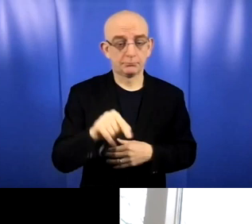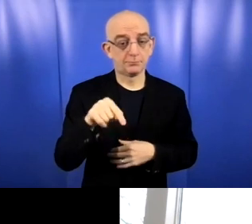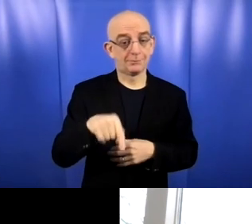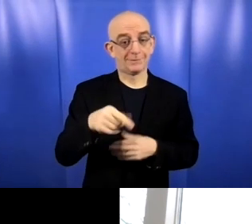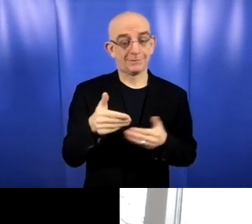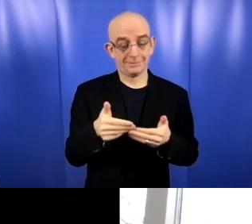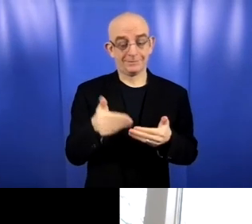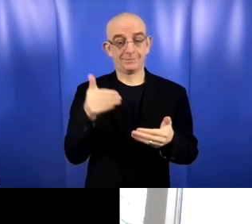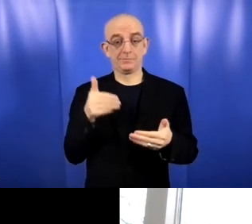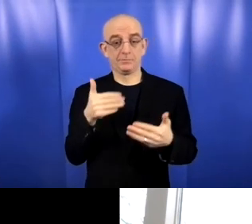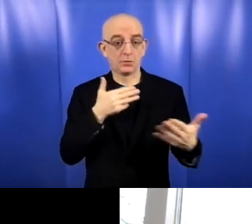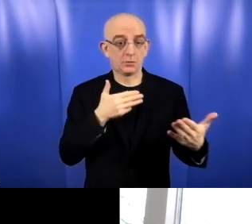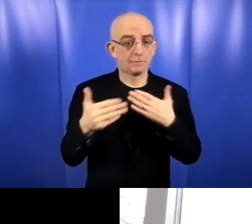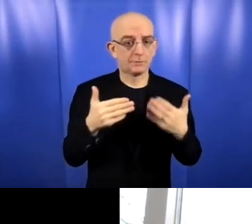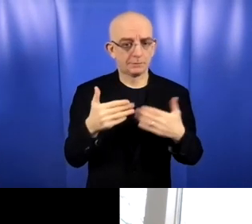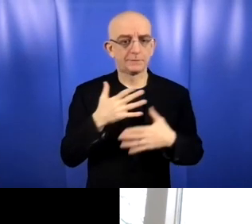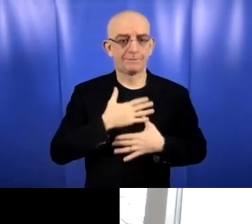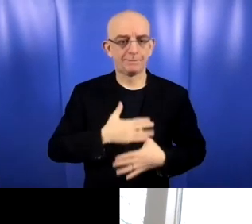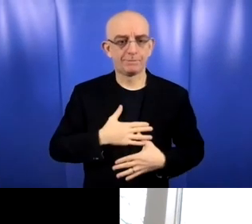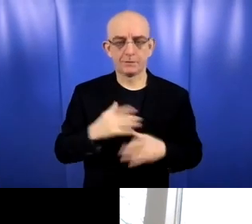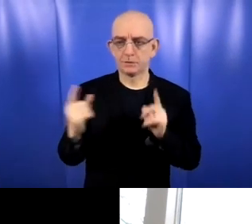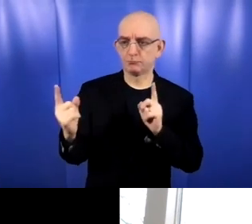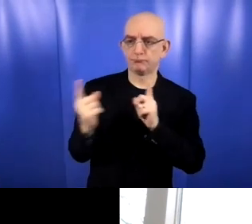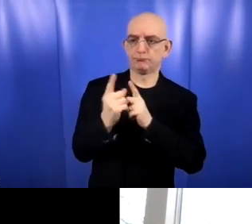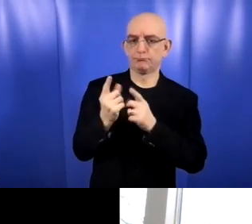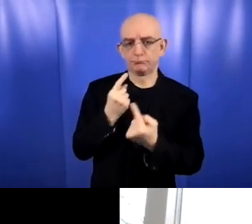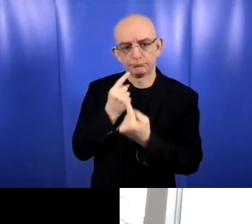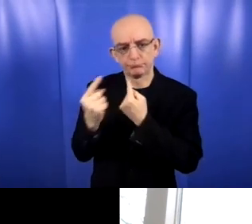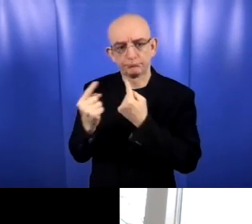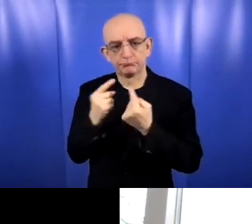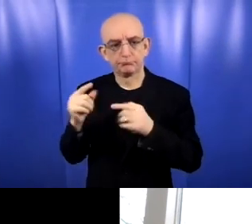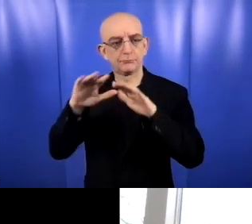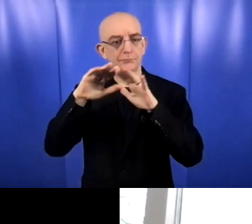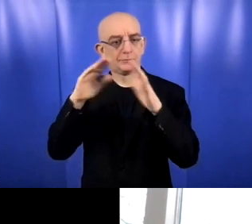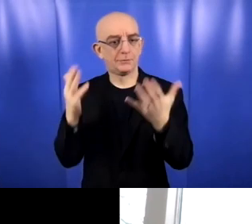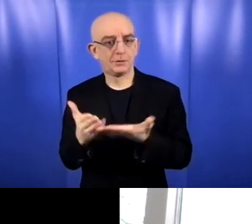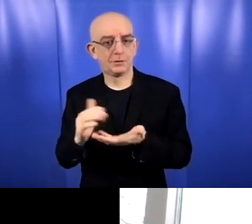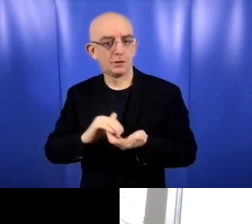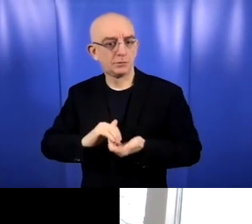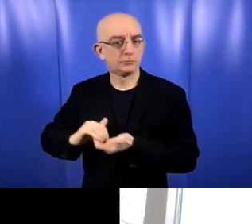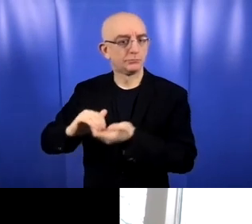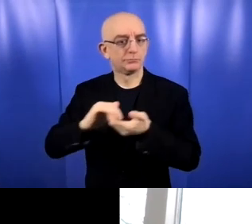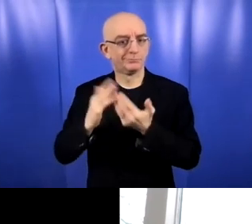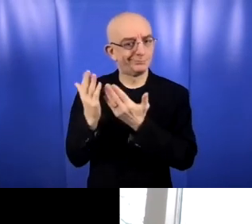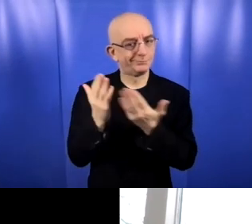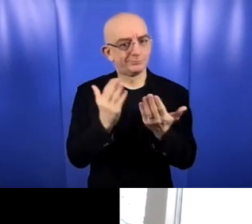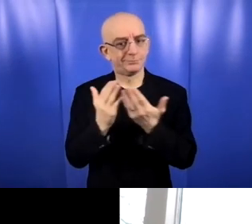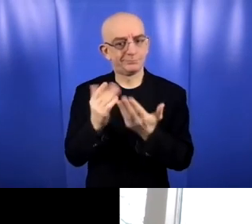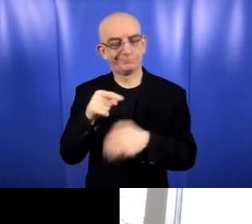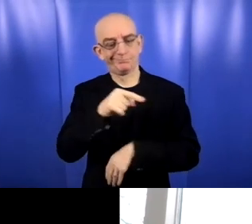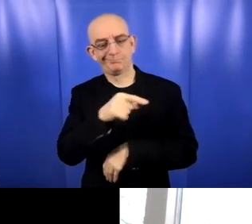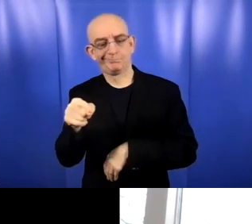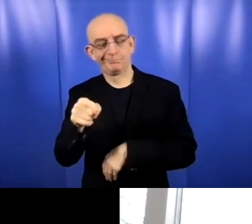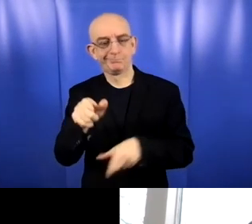ethics. And I think that's also been part of our discussions this week too, that there are ethical